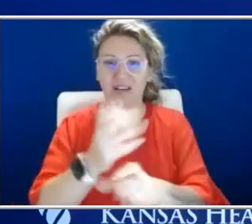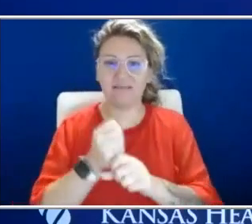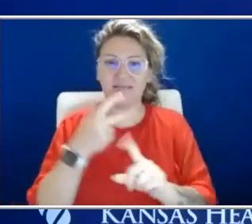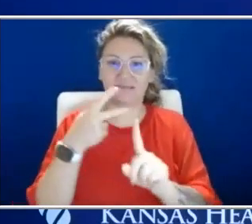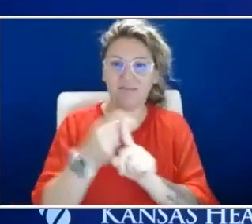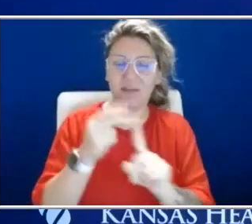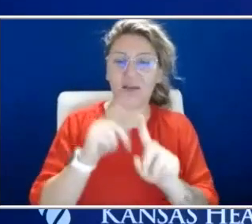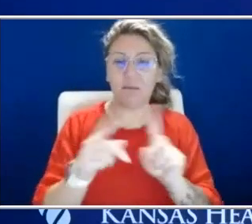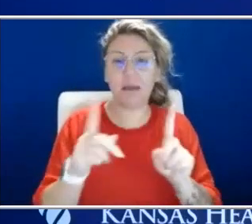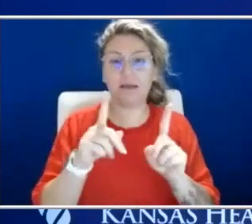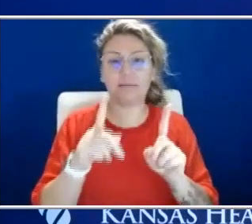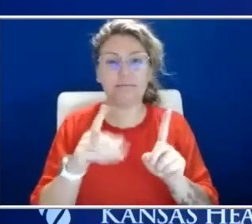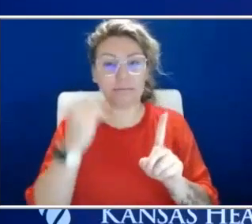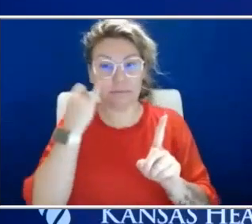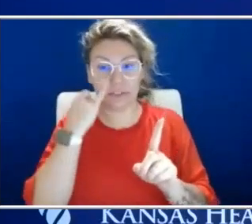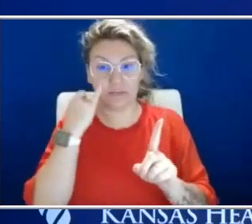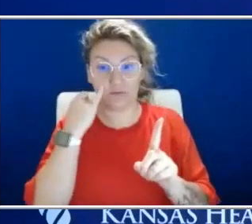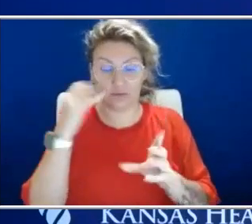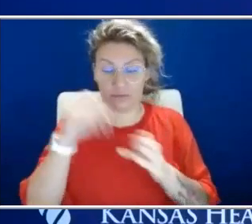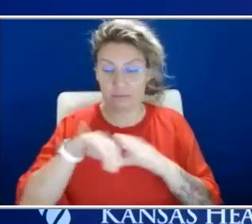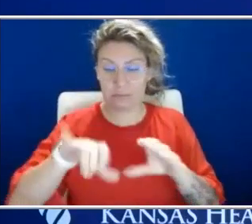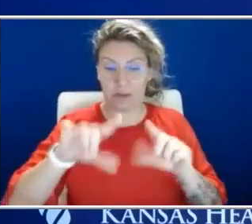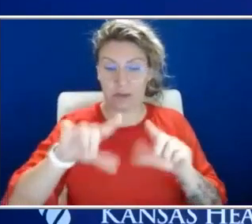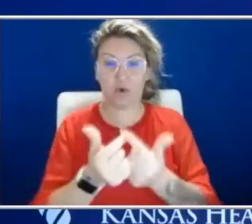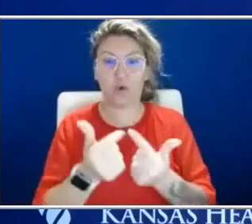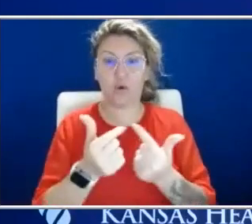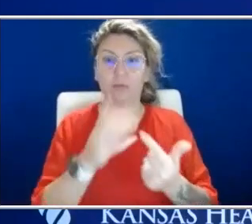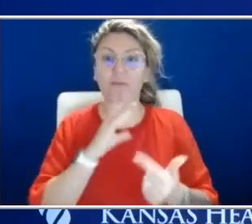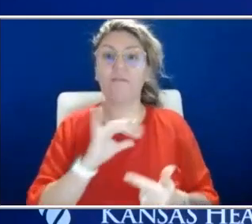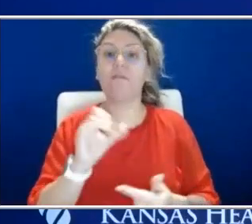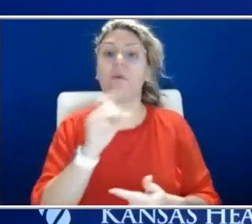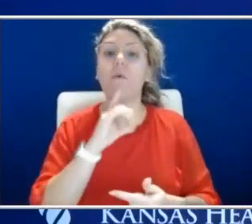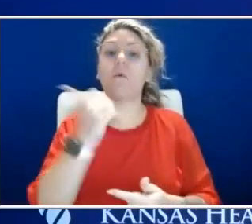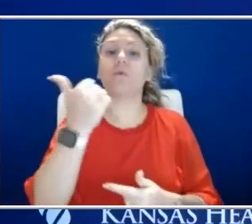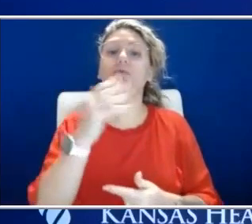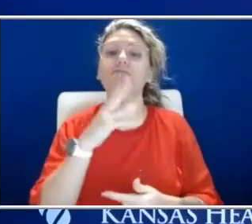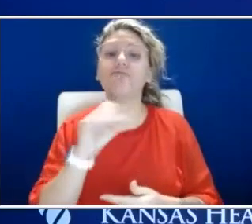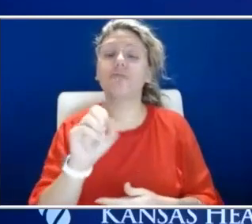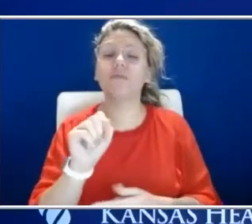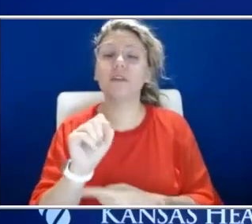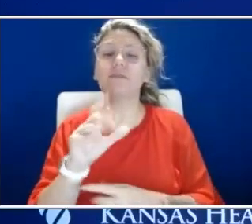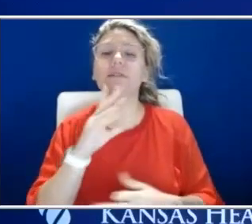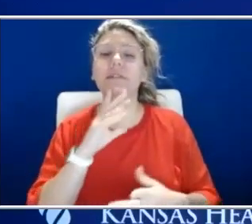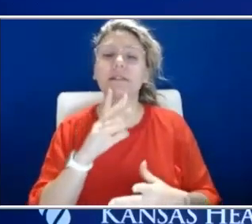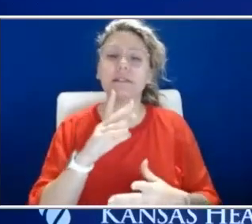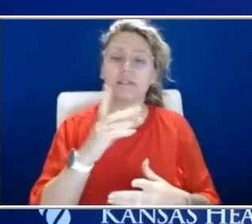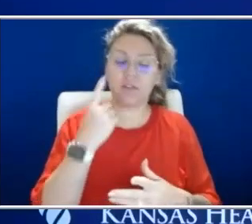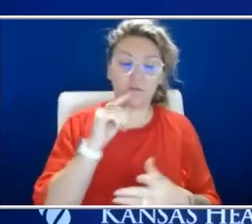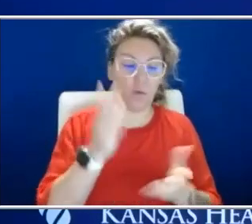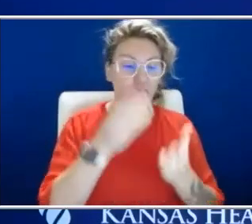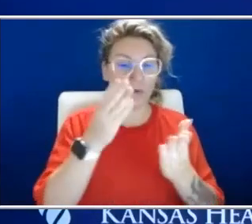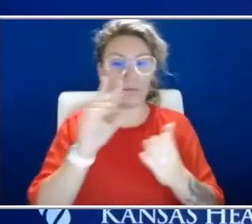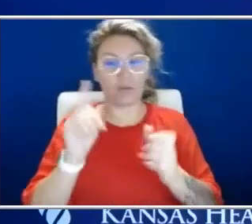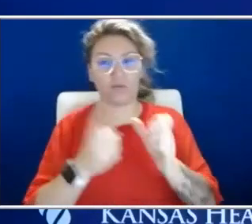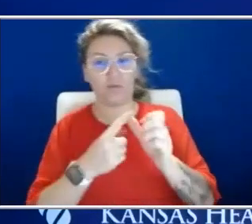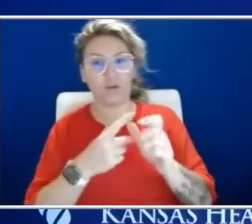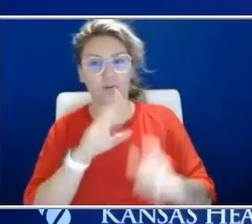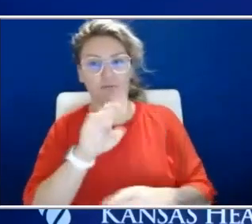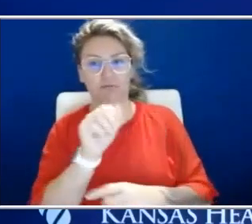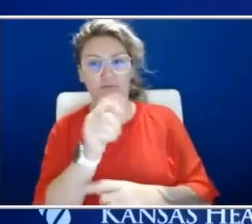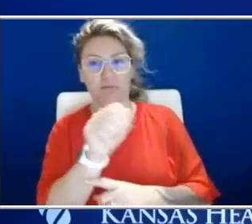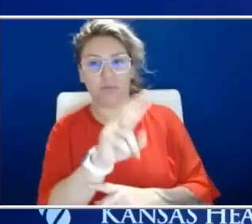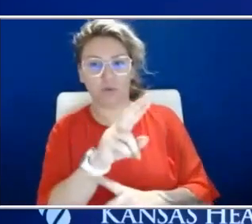into that group of 50 and over, as was recommended for that, that first booster essentially, or especially if you are 60